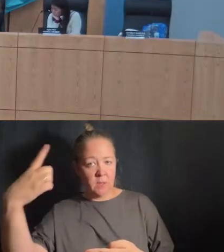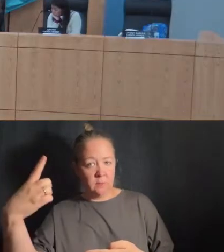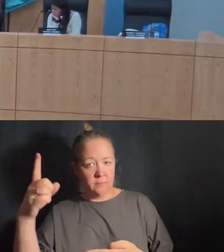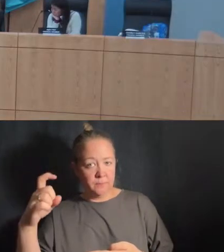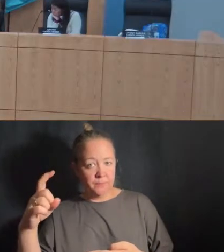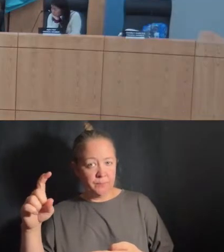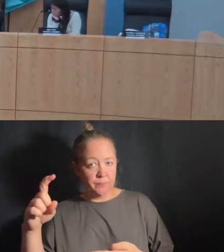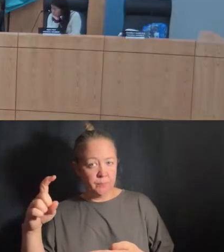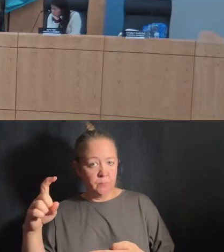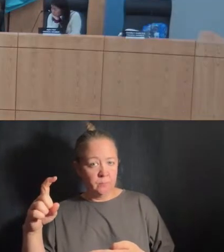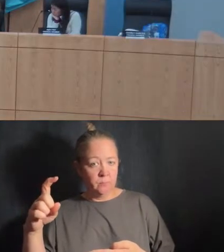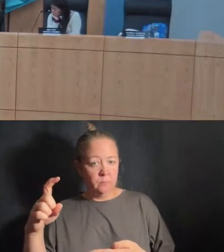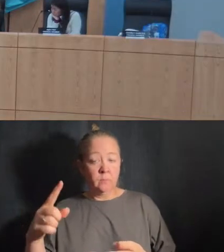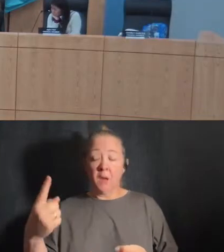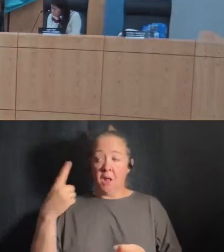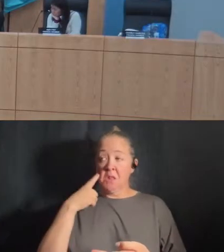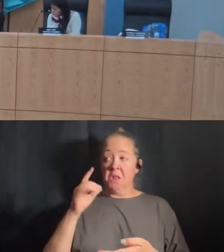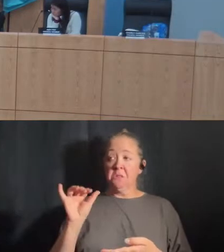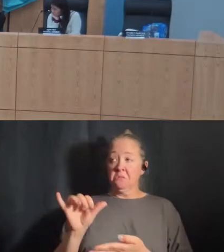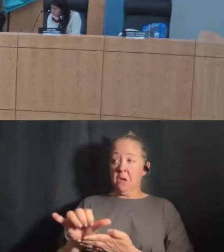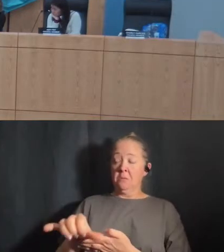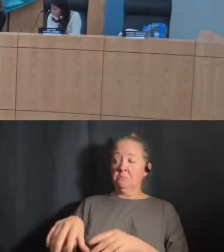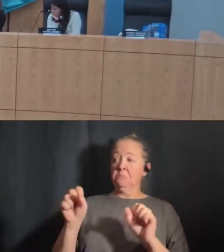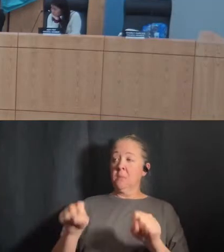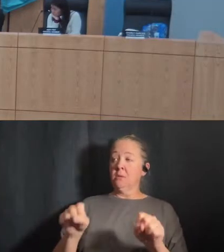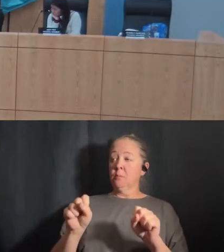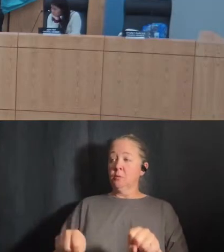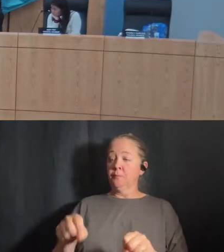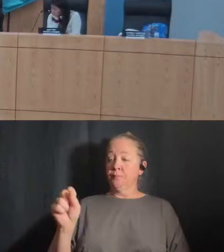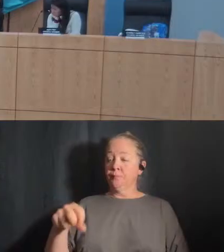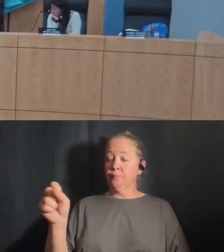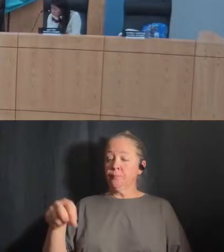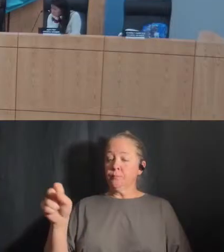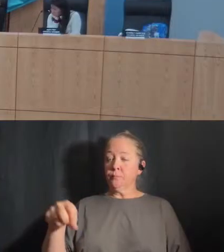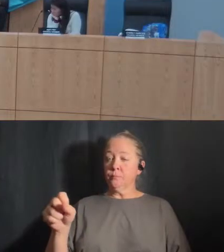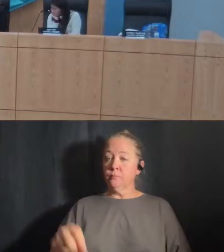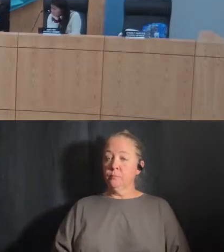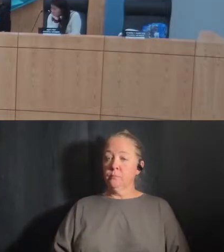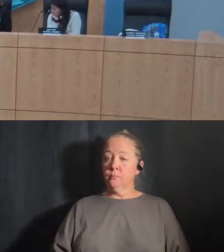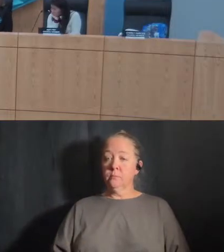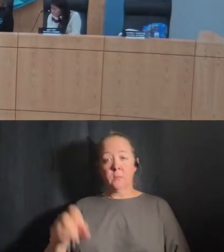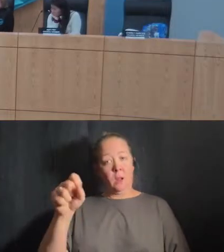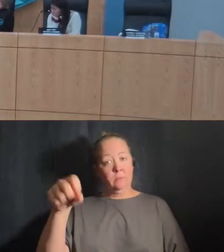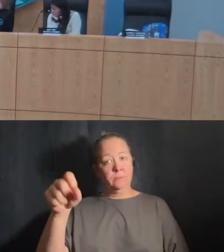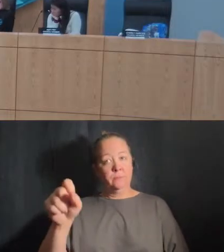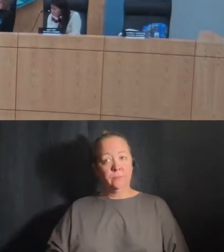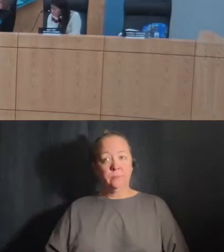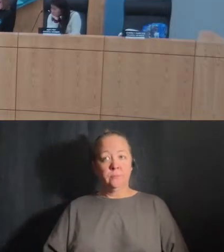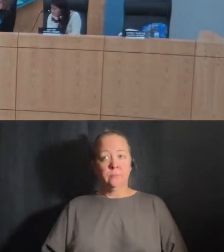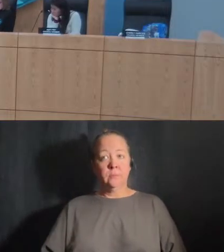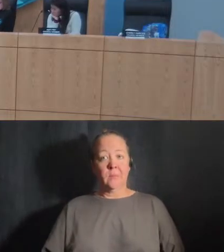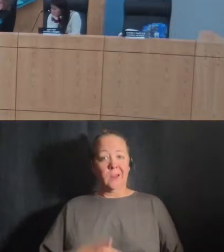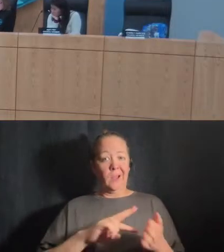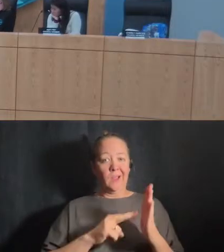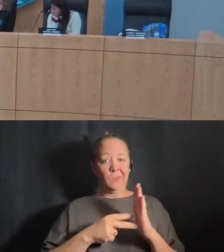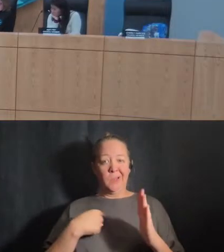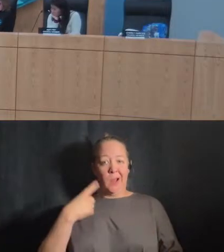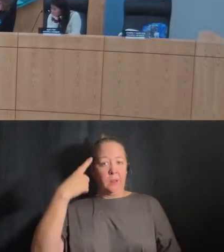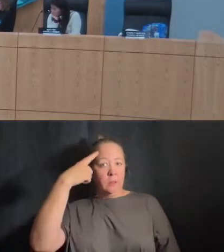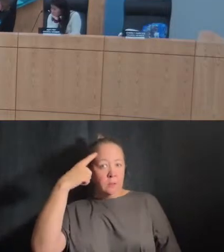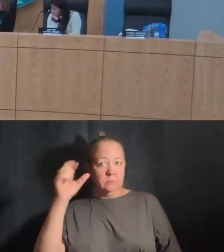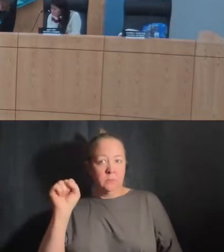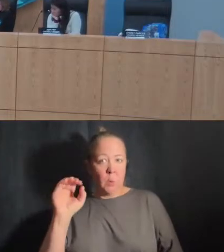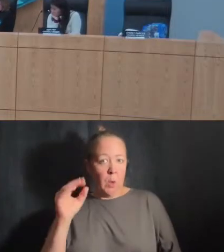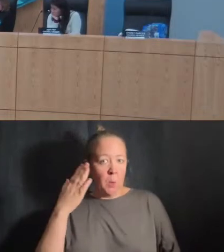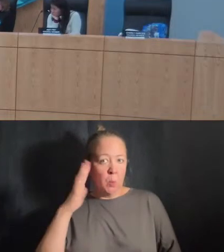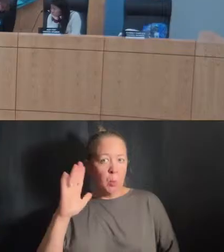I think that's possible. That is a, yeah. I mean, I think so. I don't know how many hours of work that